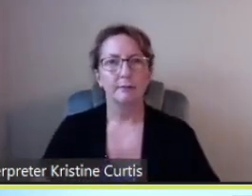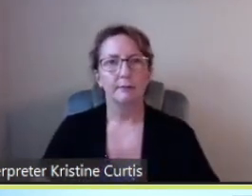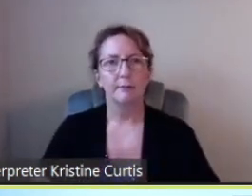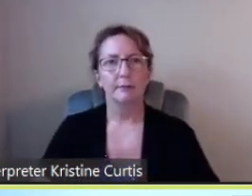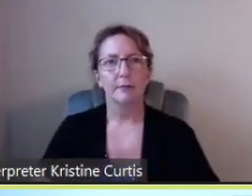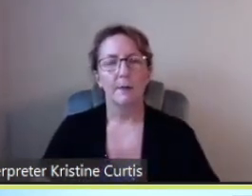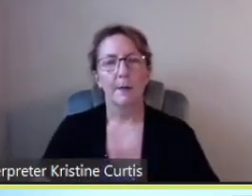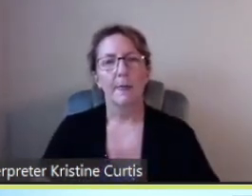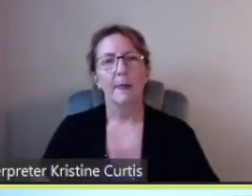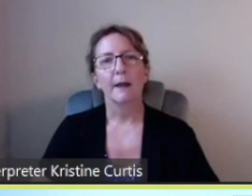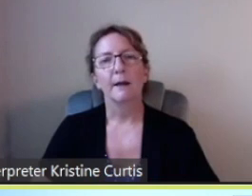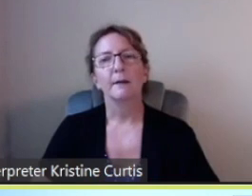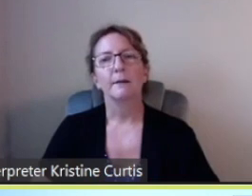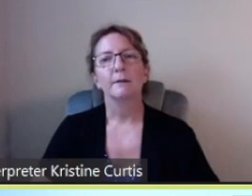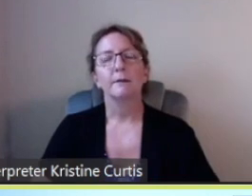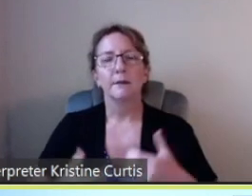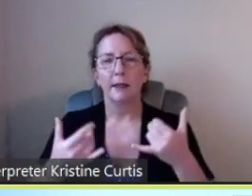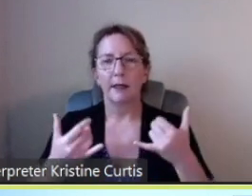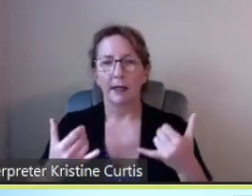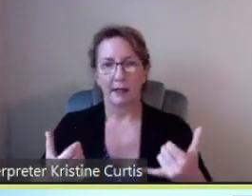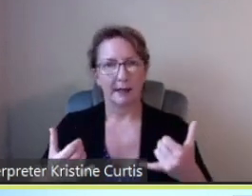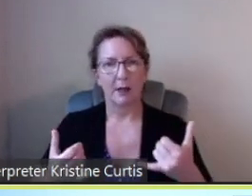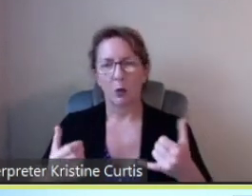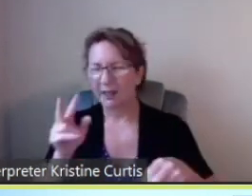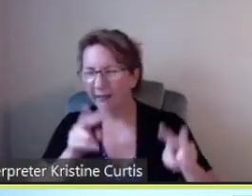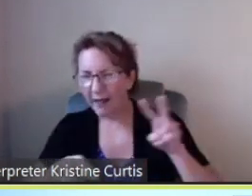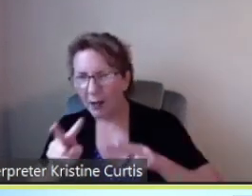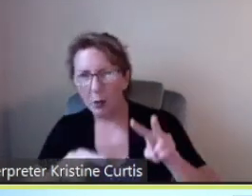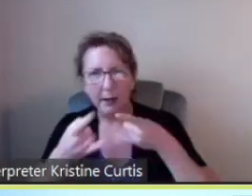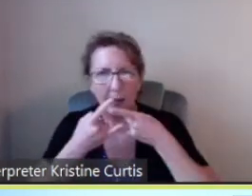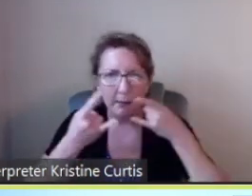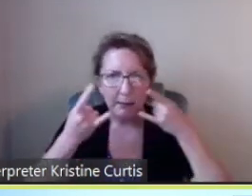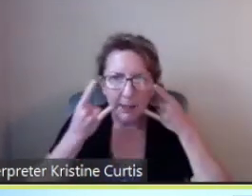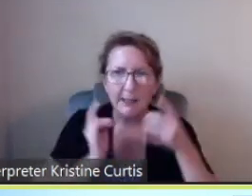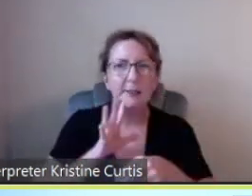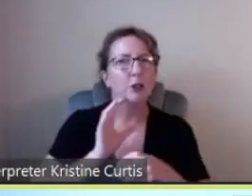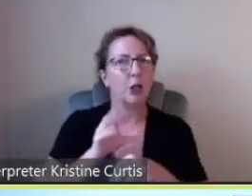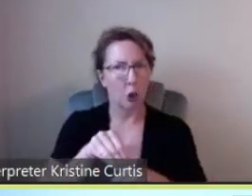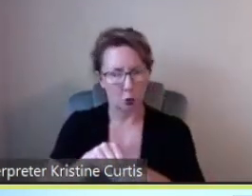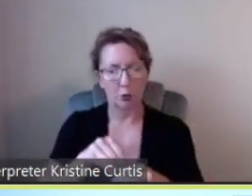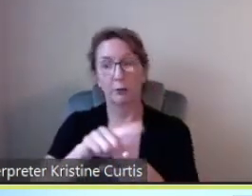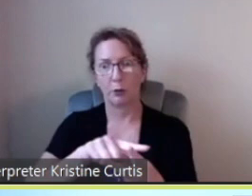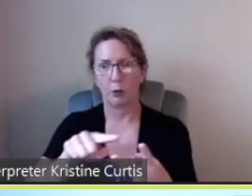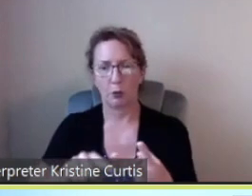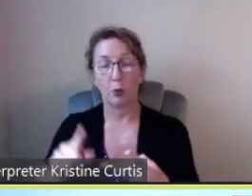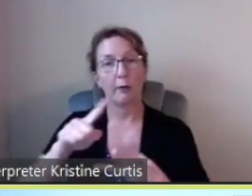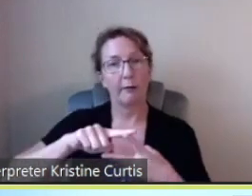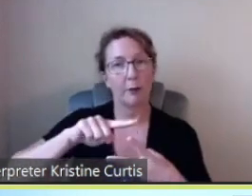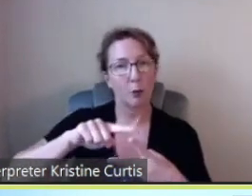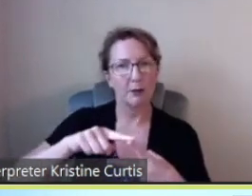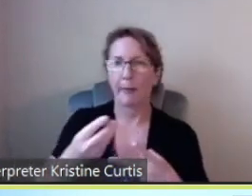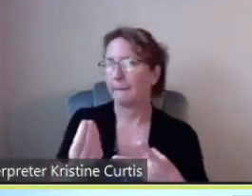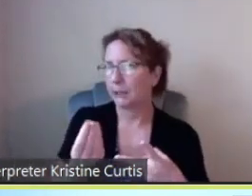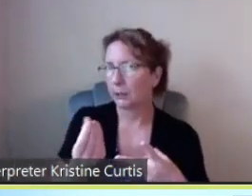And in terms of evaluating the performance of these masks, they generally include two aspects. So the first aspect is on the material